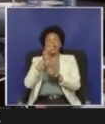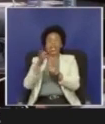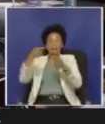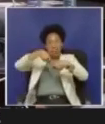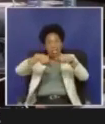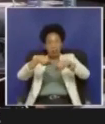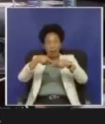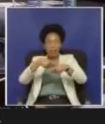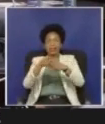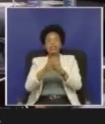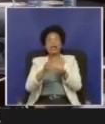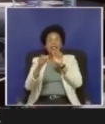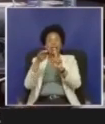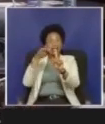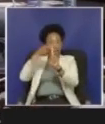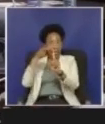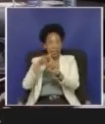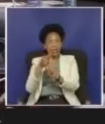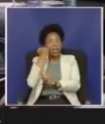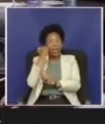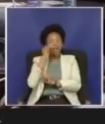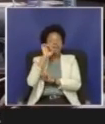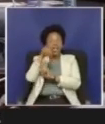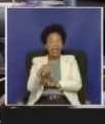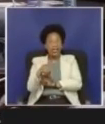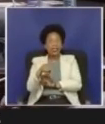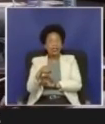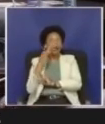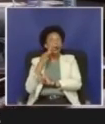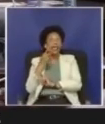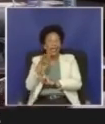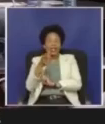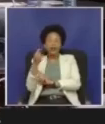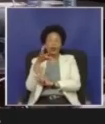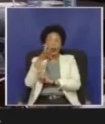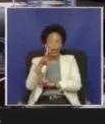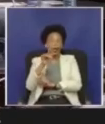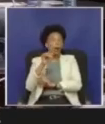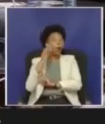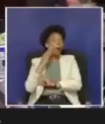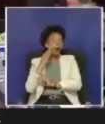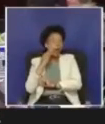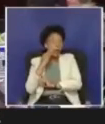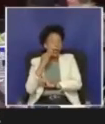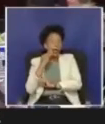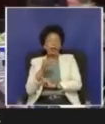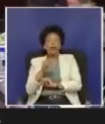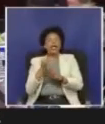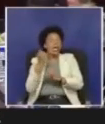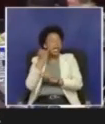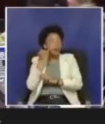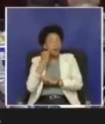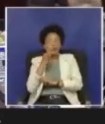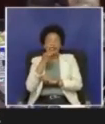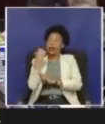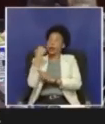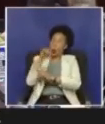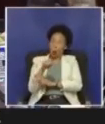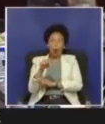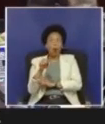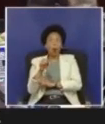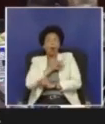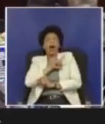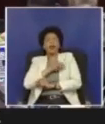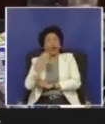target? If yes, when would this be implemented? If not, why not? Thank you. Thank you, Honorable Member.